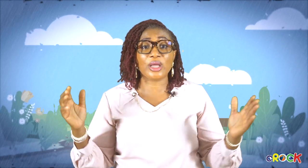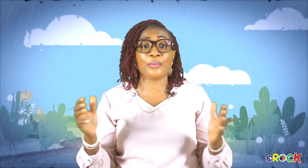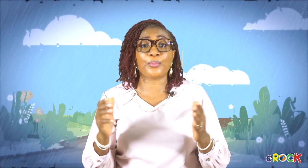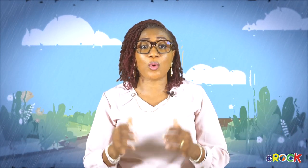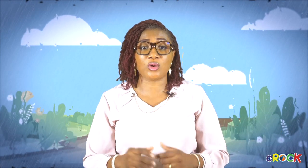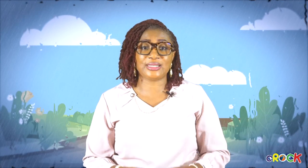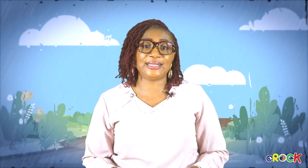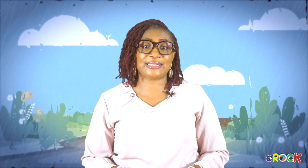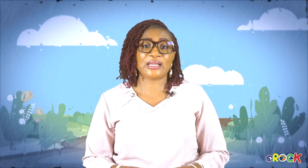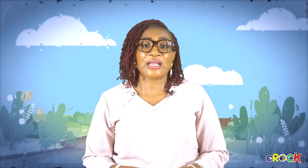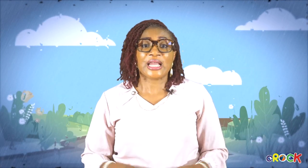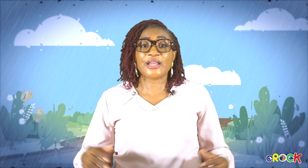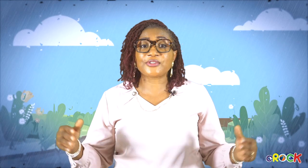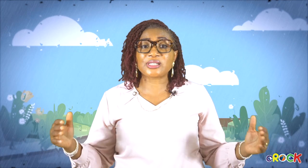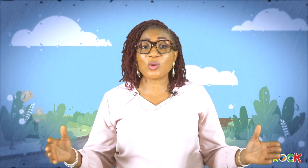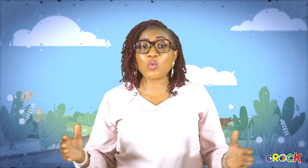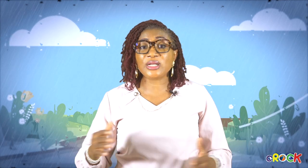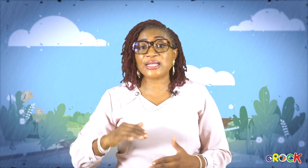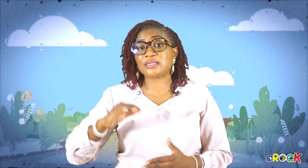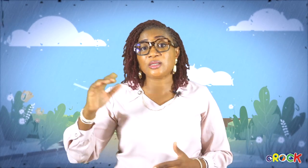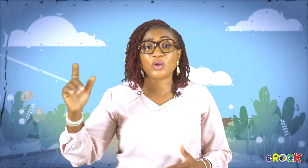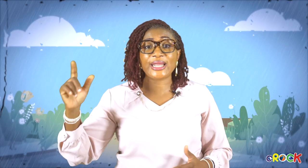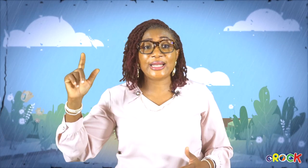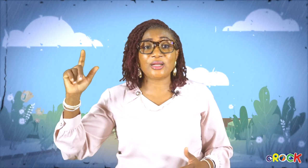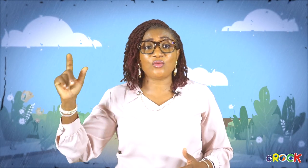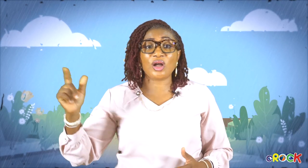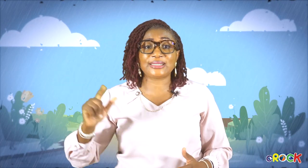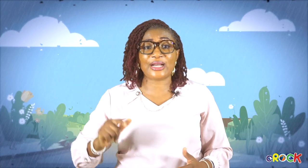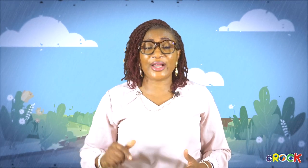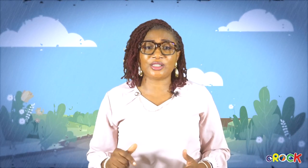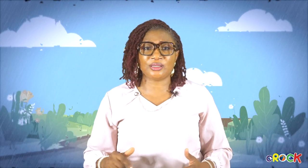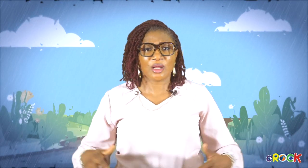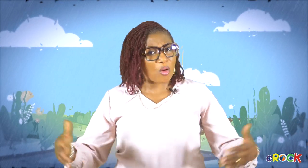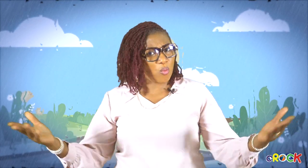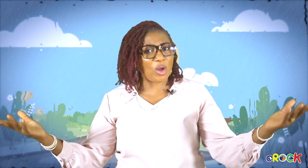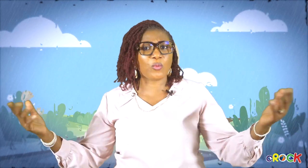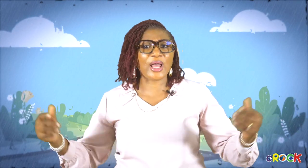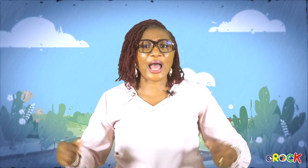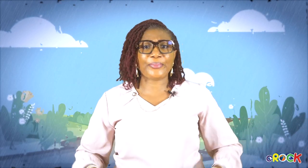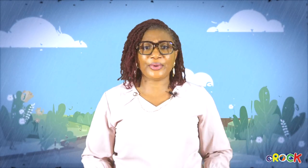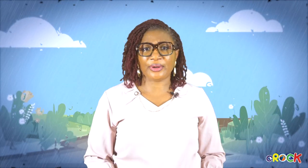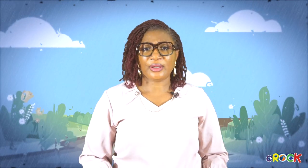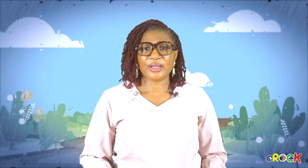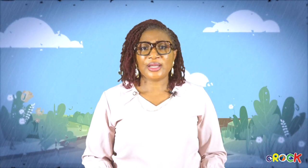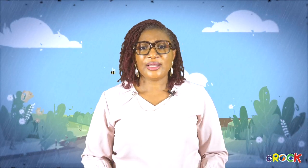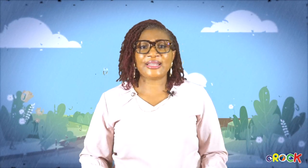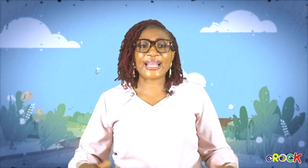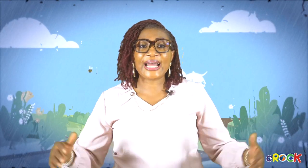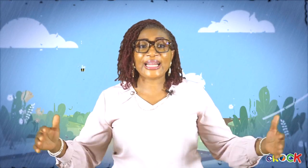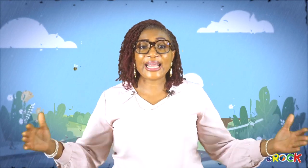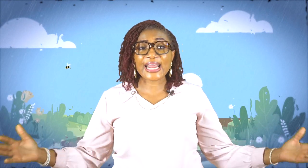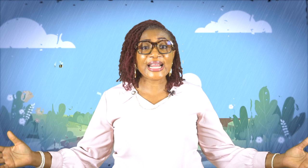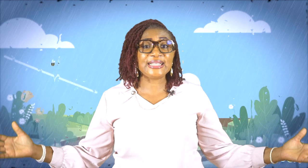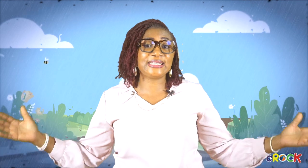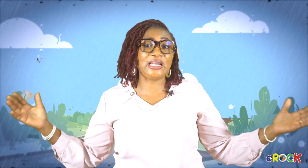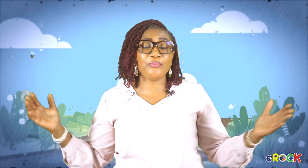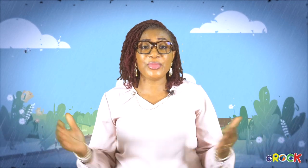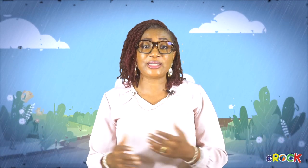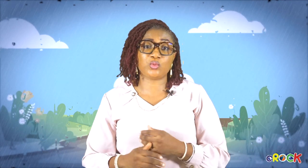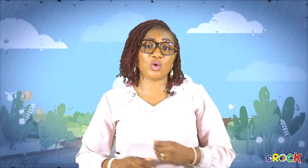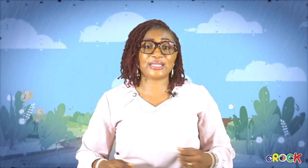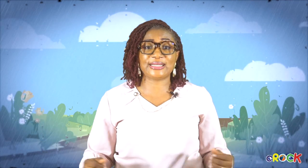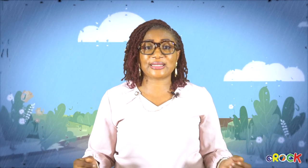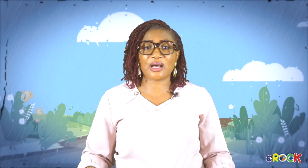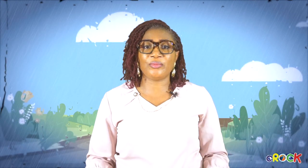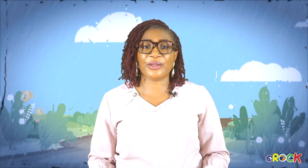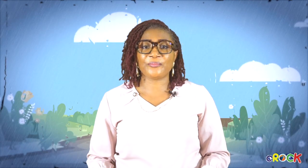so important. If someone is looking in the wrong direction, what will happen? They can easily